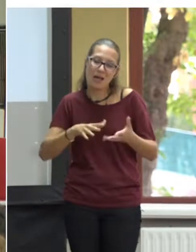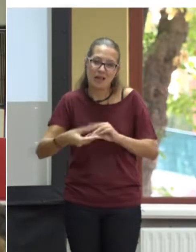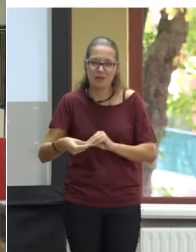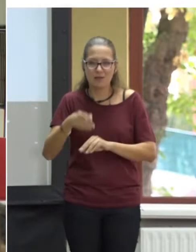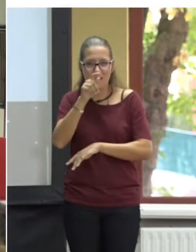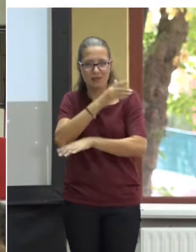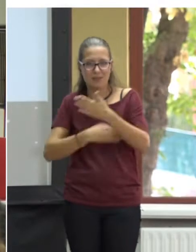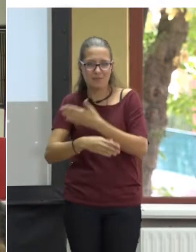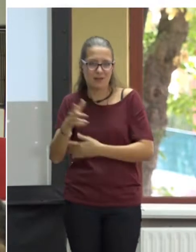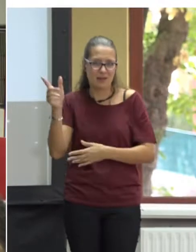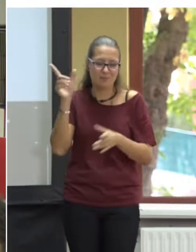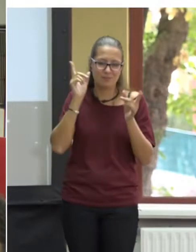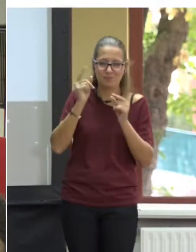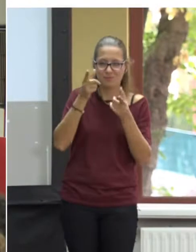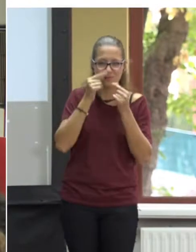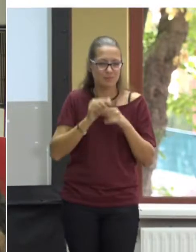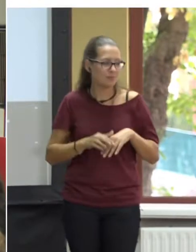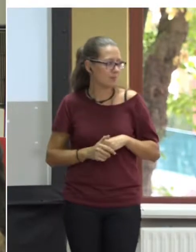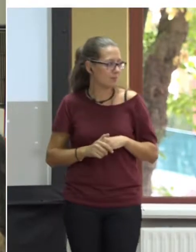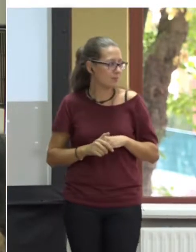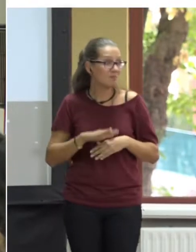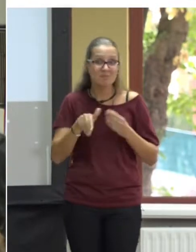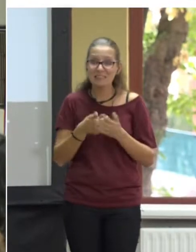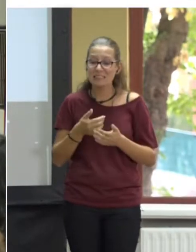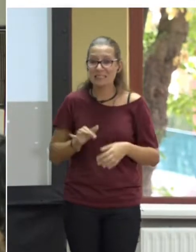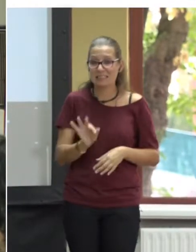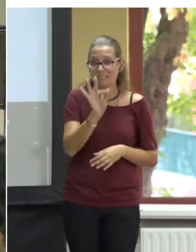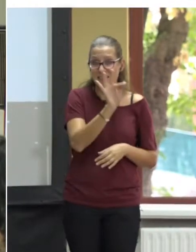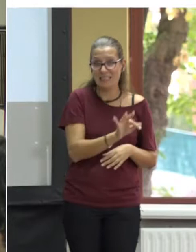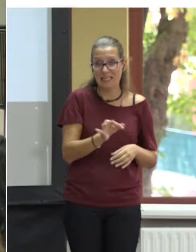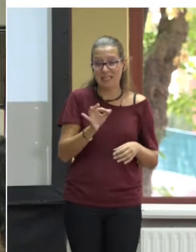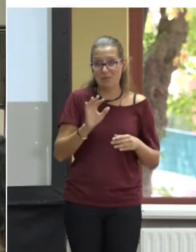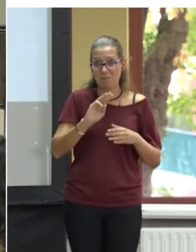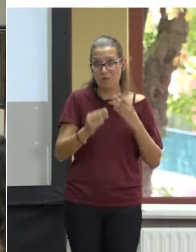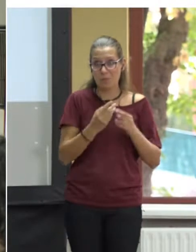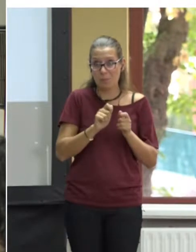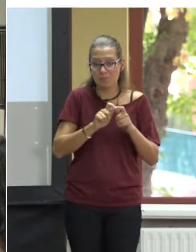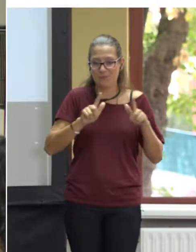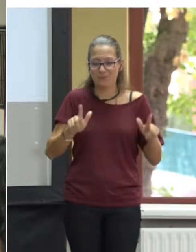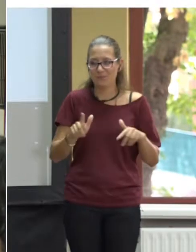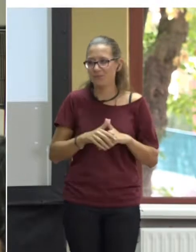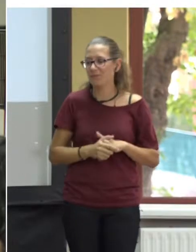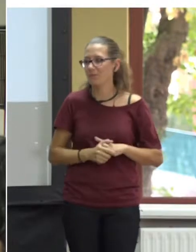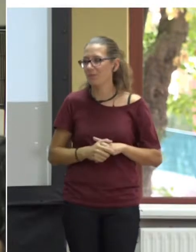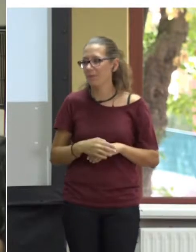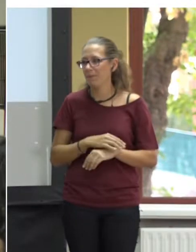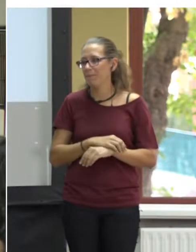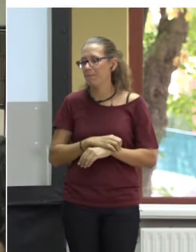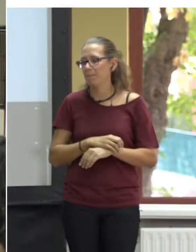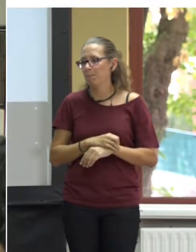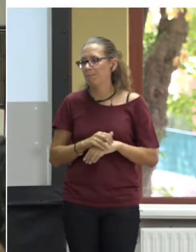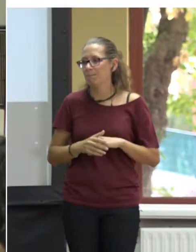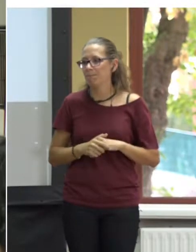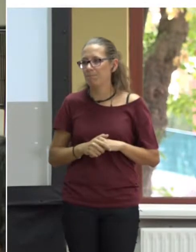is equally included. Now our next speaker is opening his presentation.